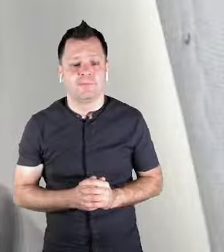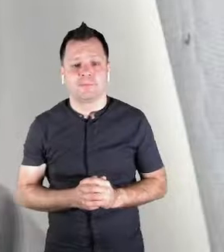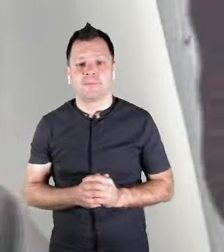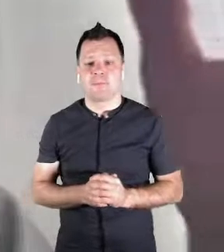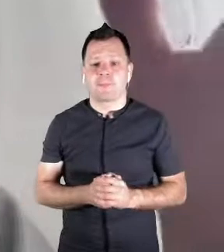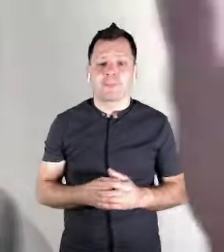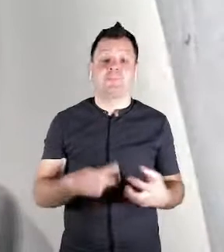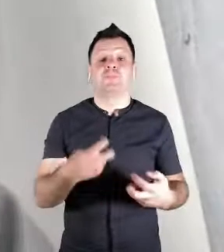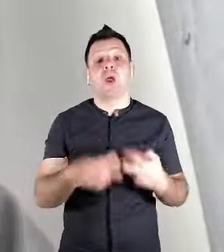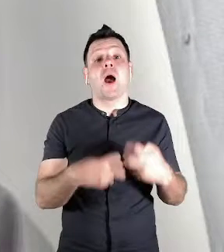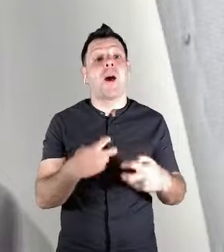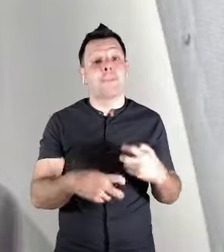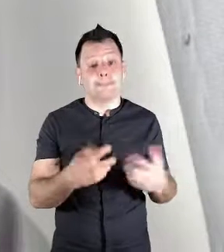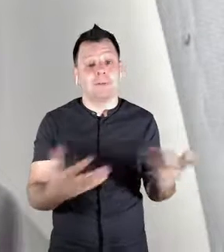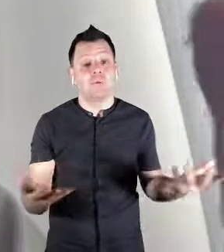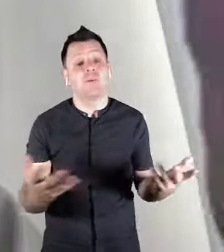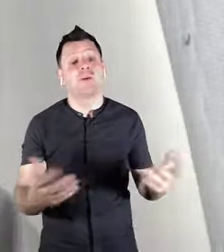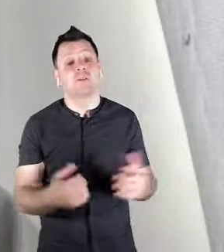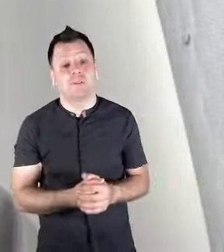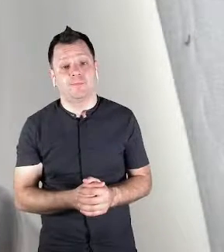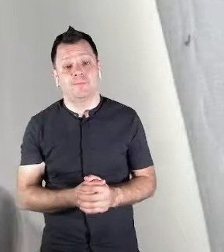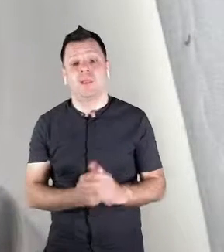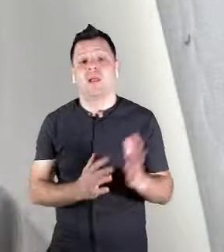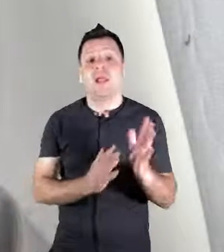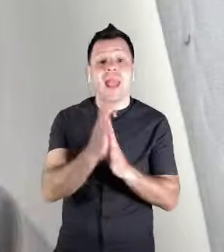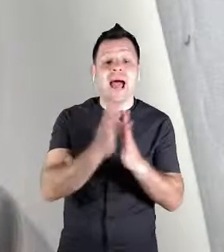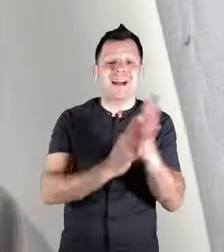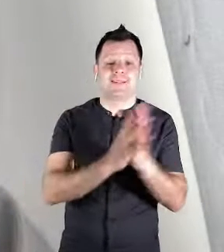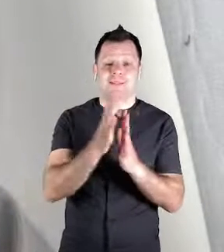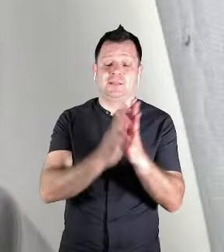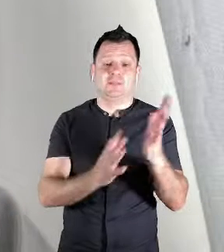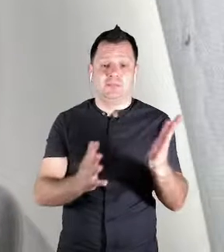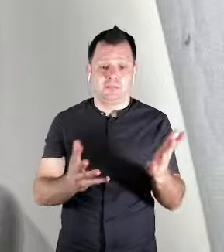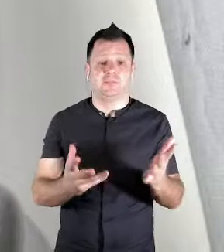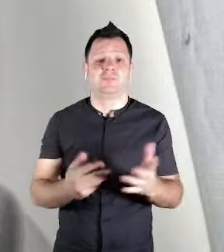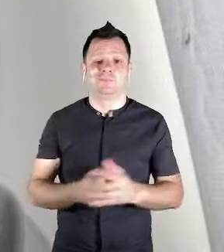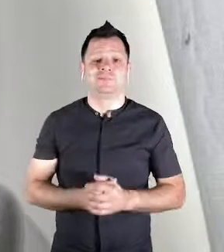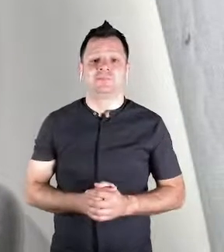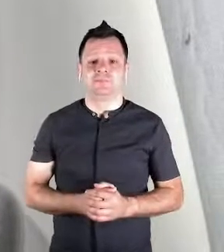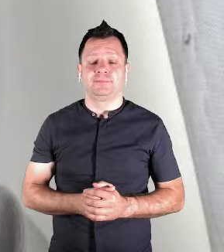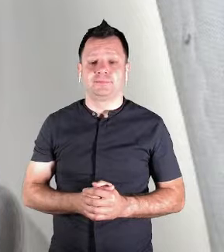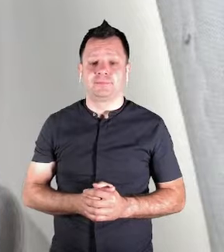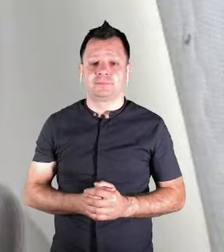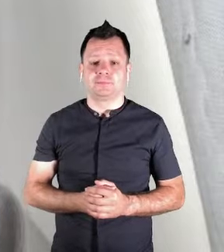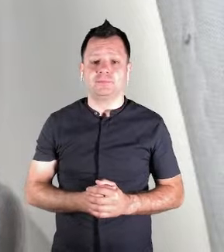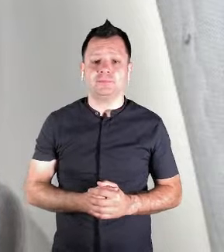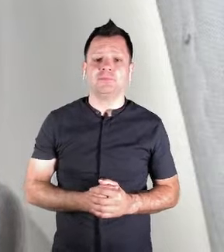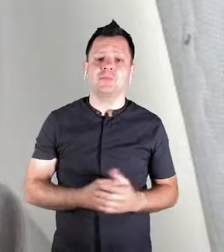That's a very, very important part of the Swedish economy. So,